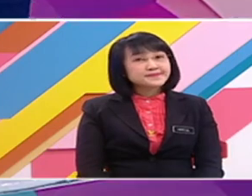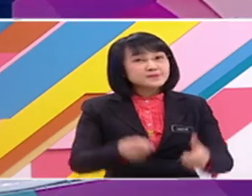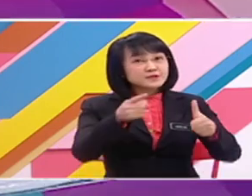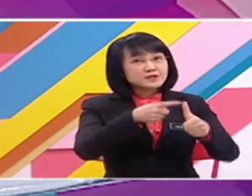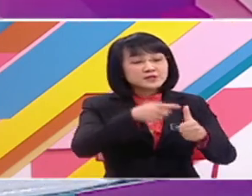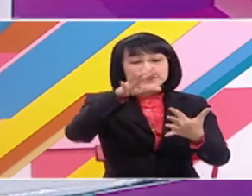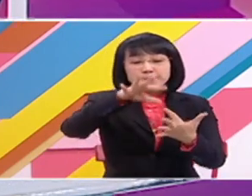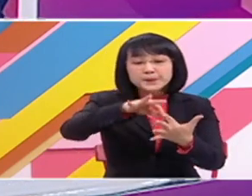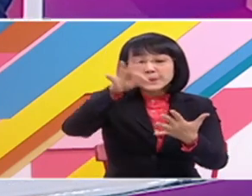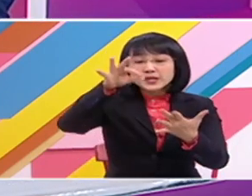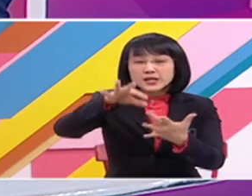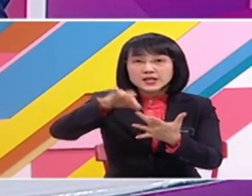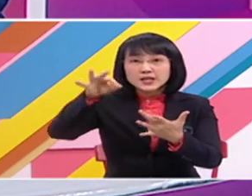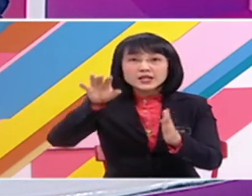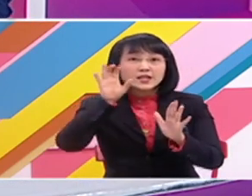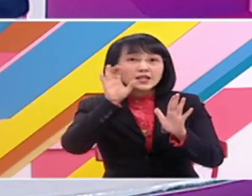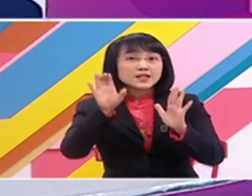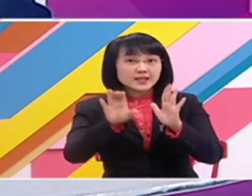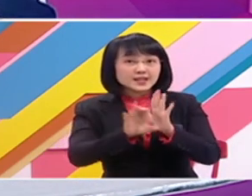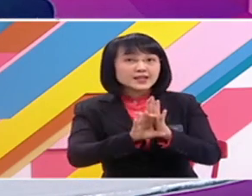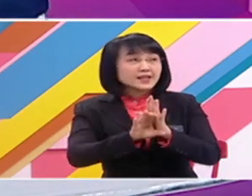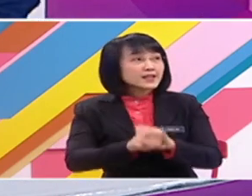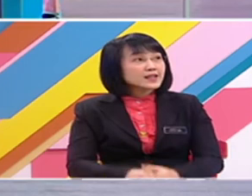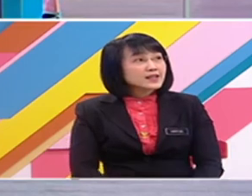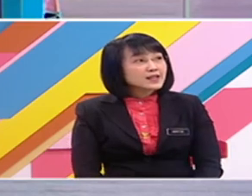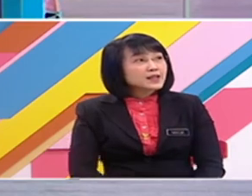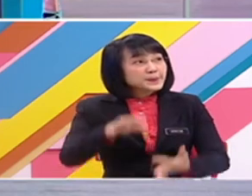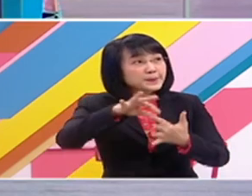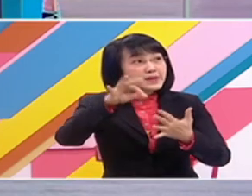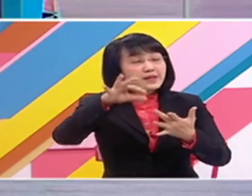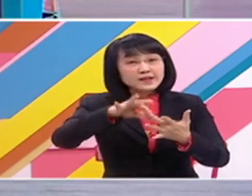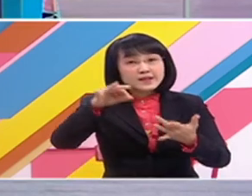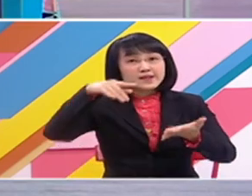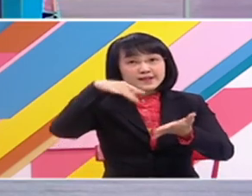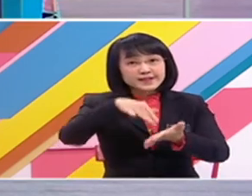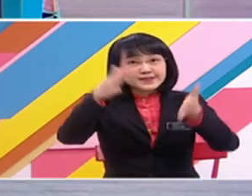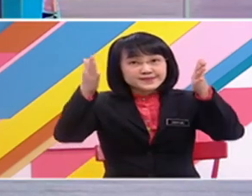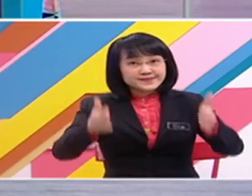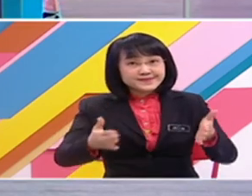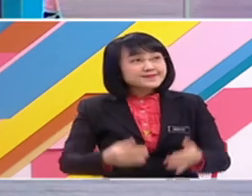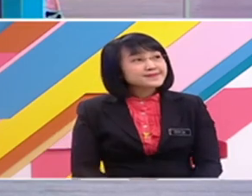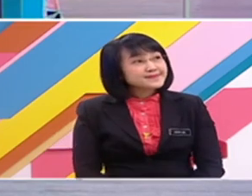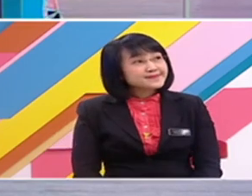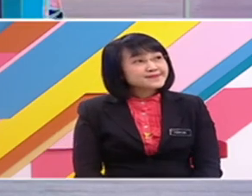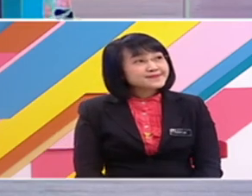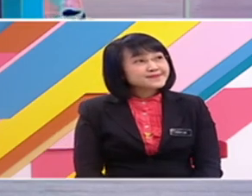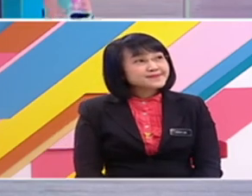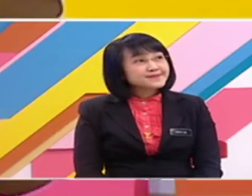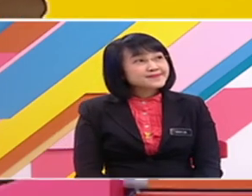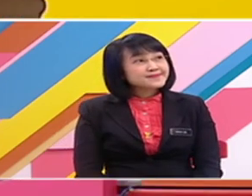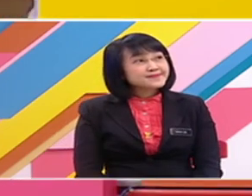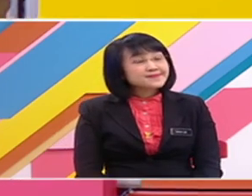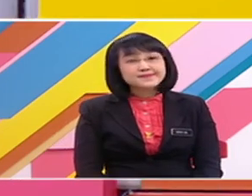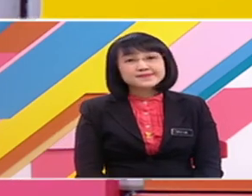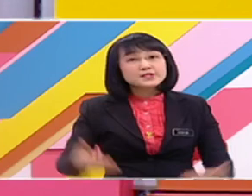the picture. Okay, all right. Okay, you pick the student and... Okay, I'll pick this one nearest to me. Yes, and you match with